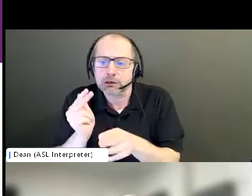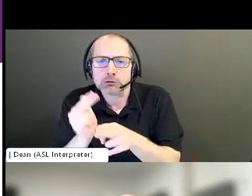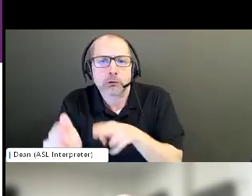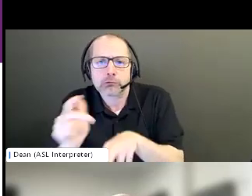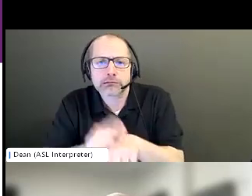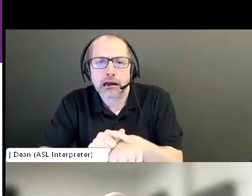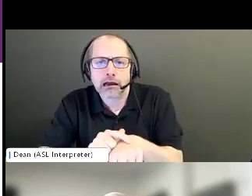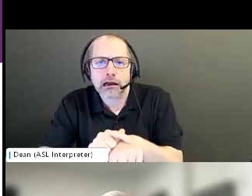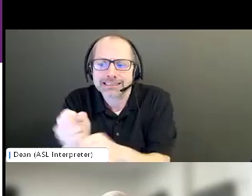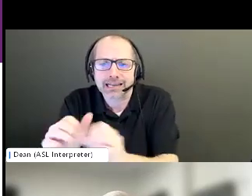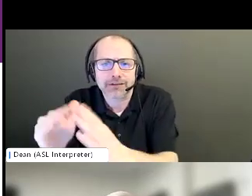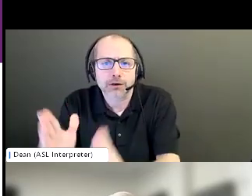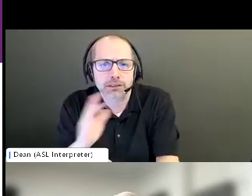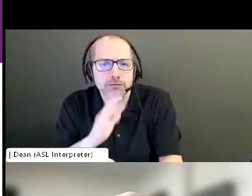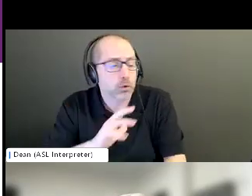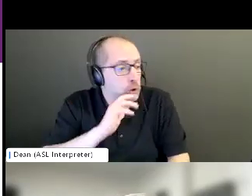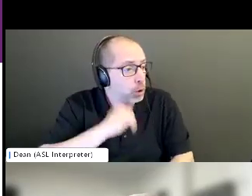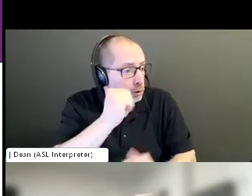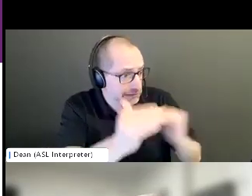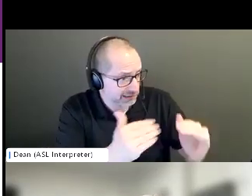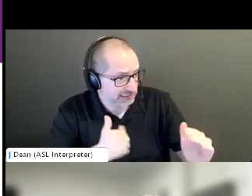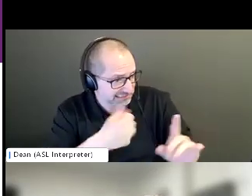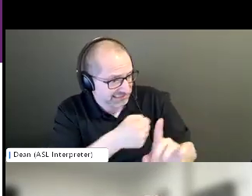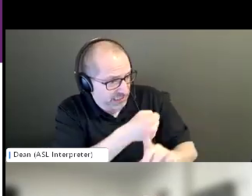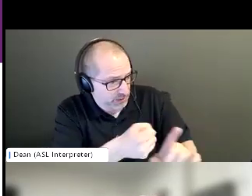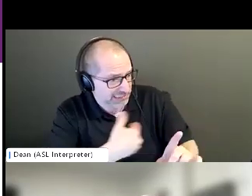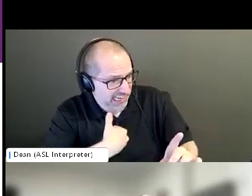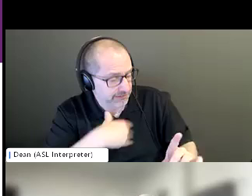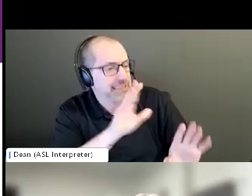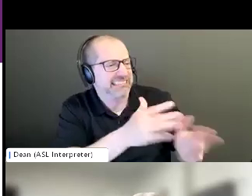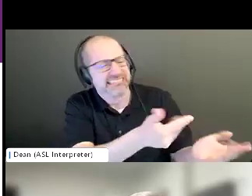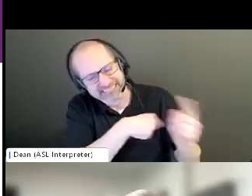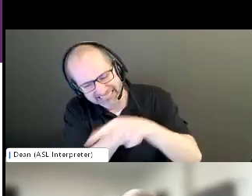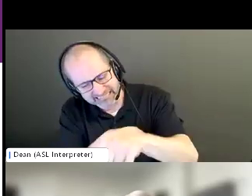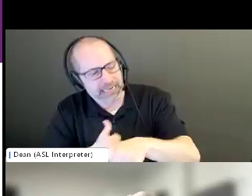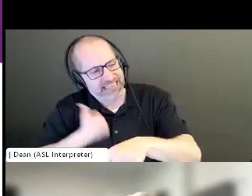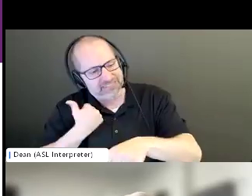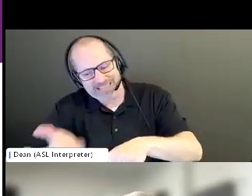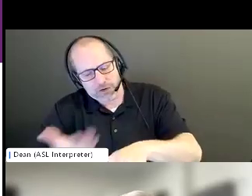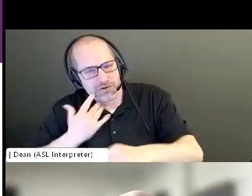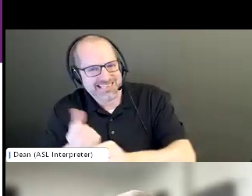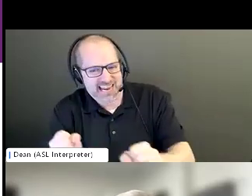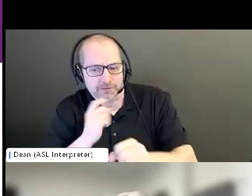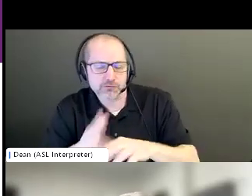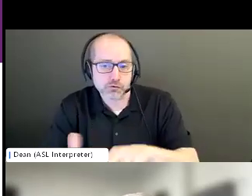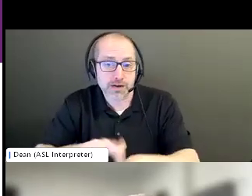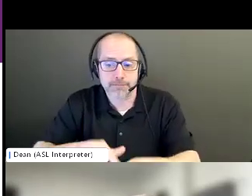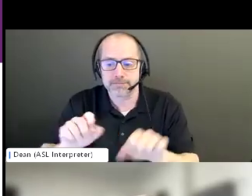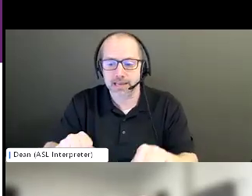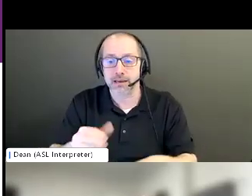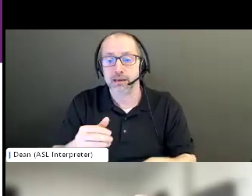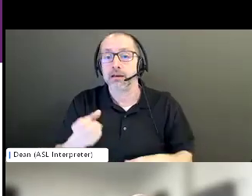rural areas who are experiencing abuse. That said, we know it's a shared